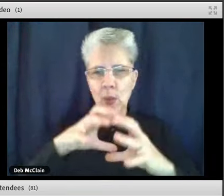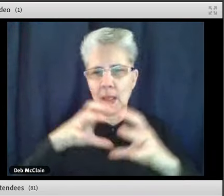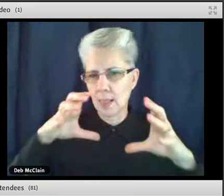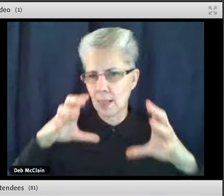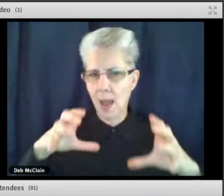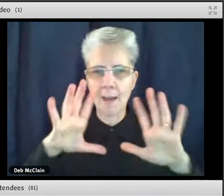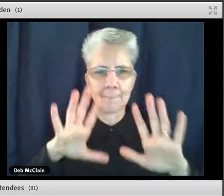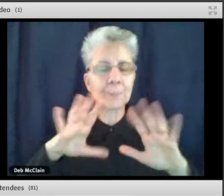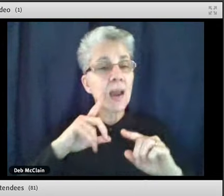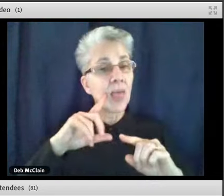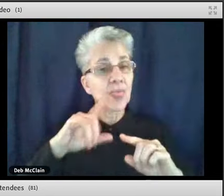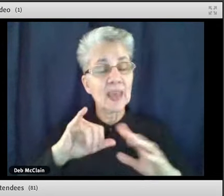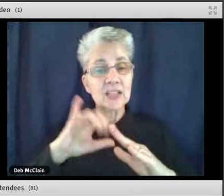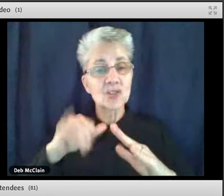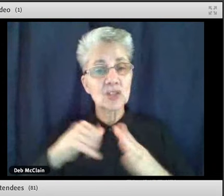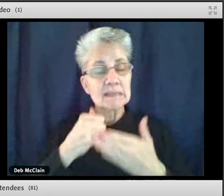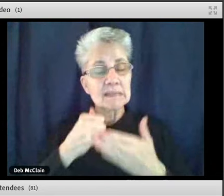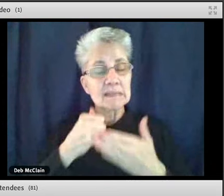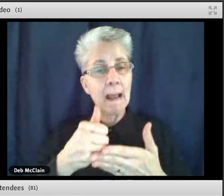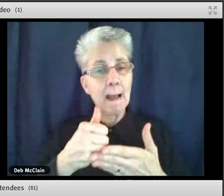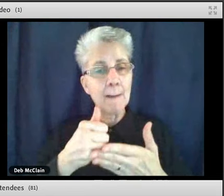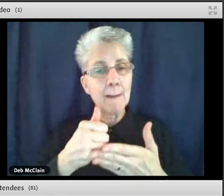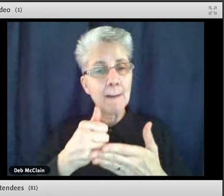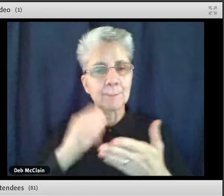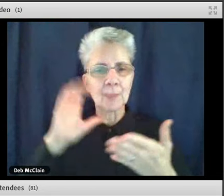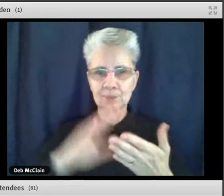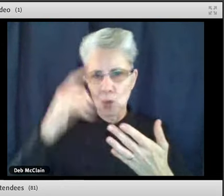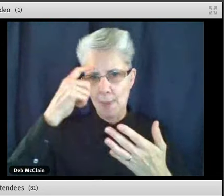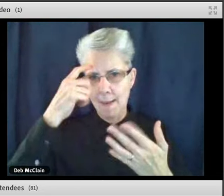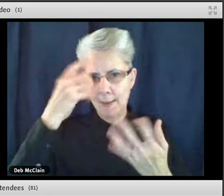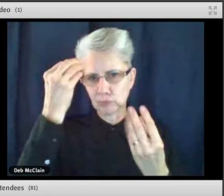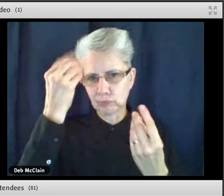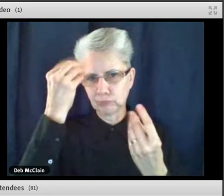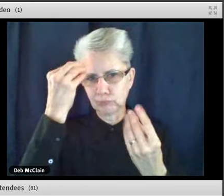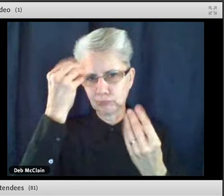number that's out there that can definitely help you.